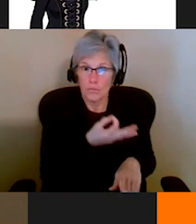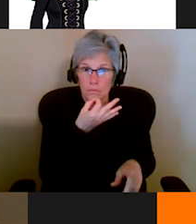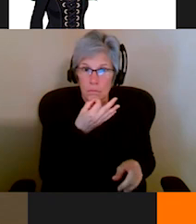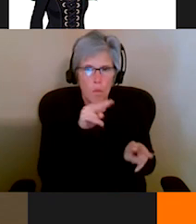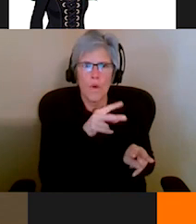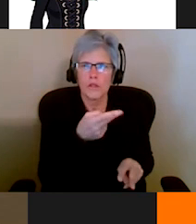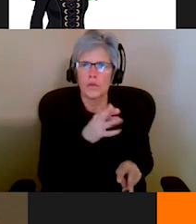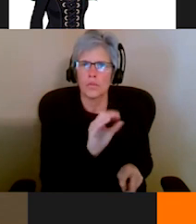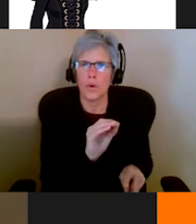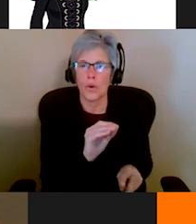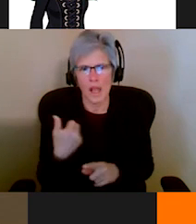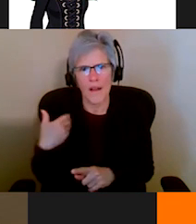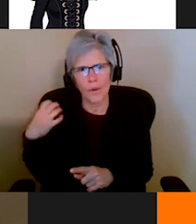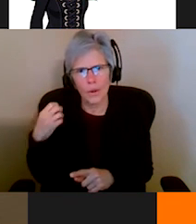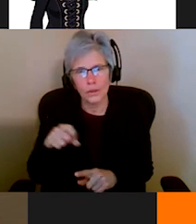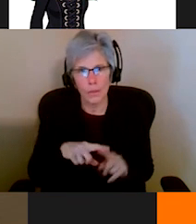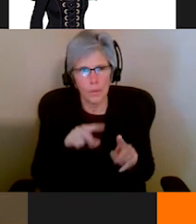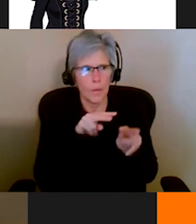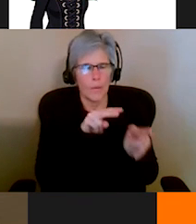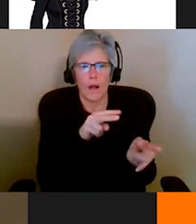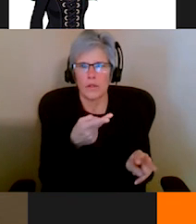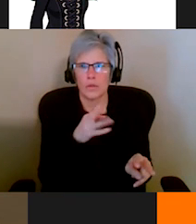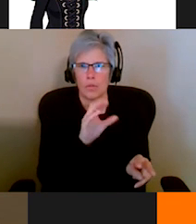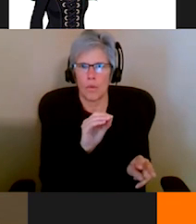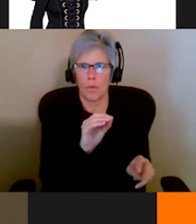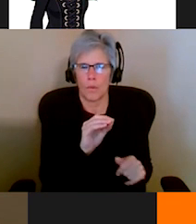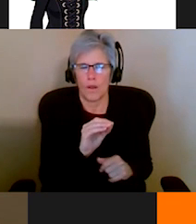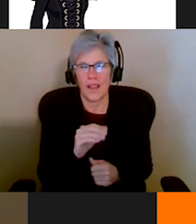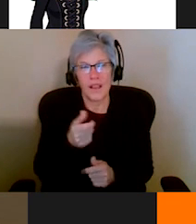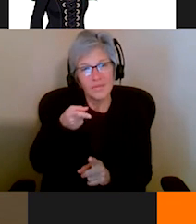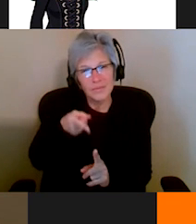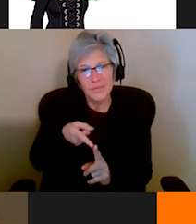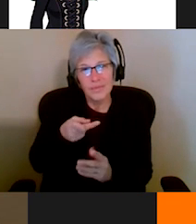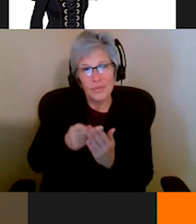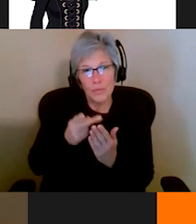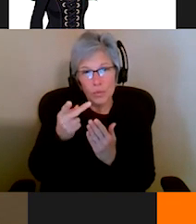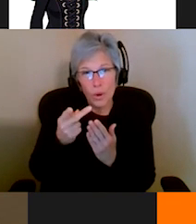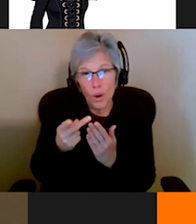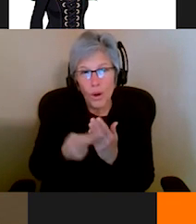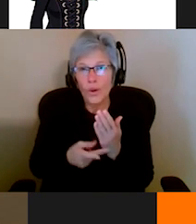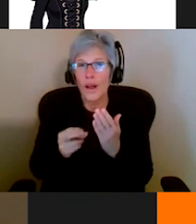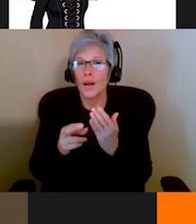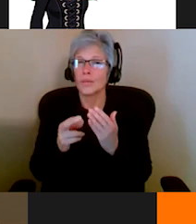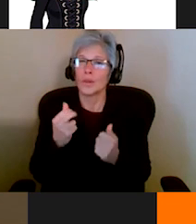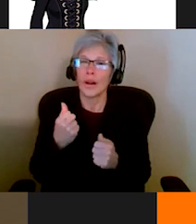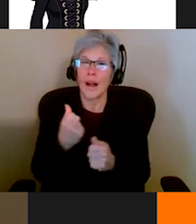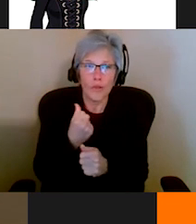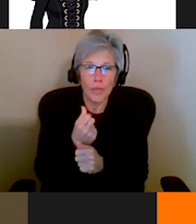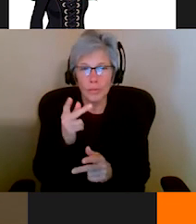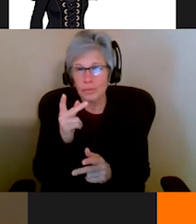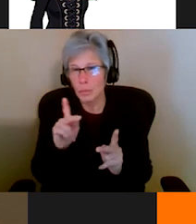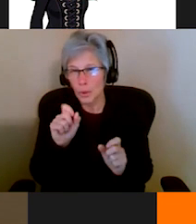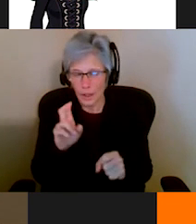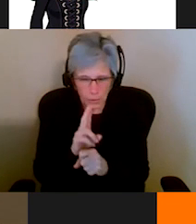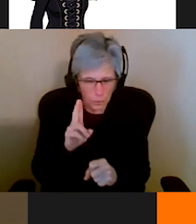and things like that, but you watch the pros. Now, is there like a program or algorithm that children or people can use to kind of allow